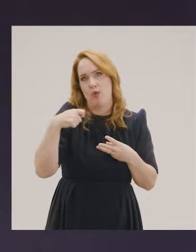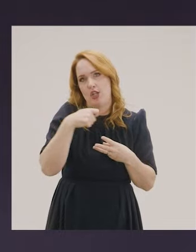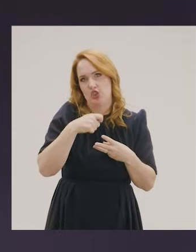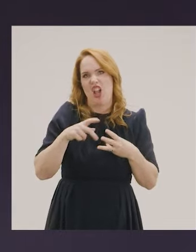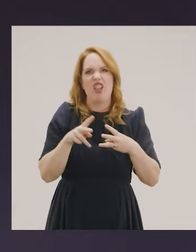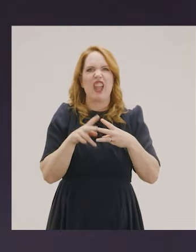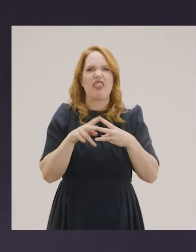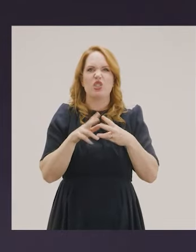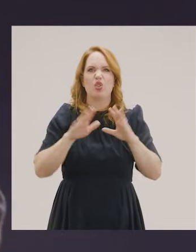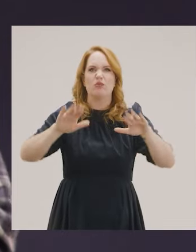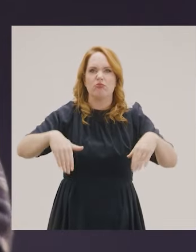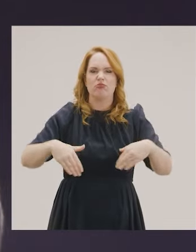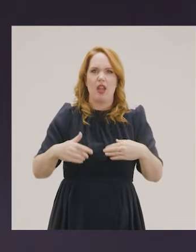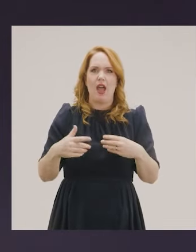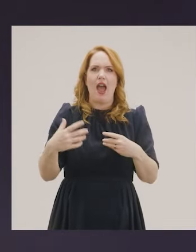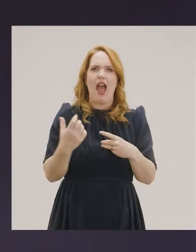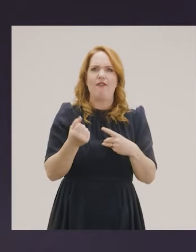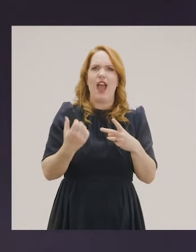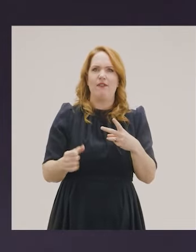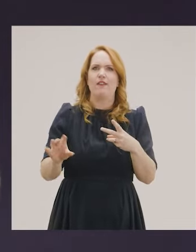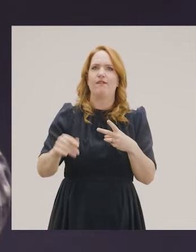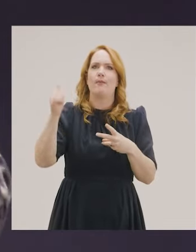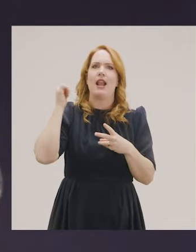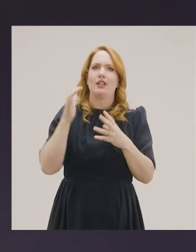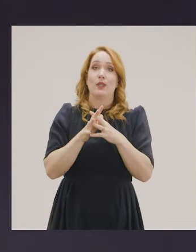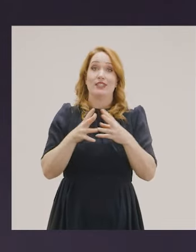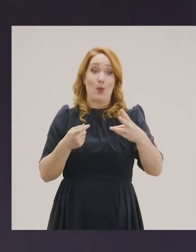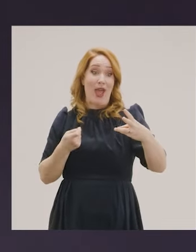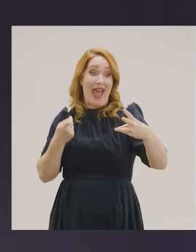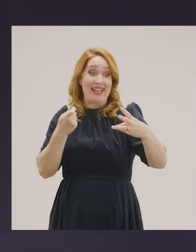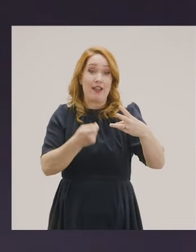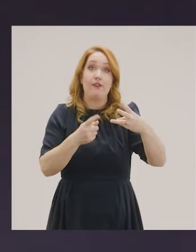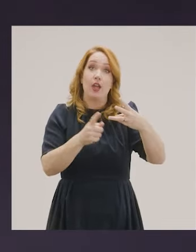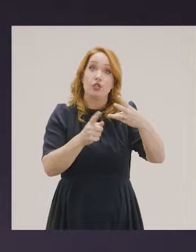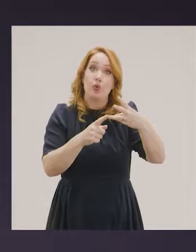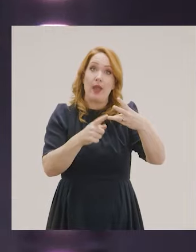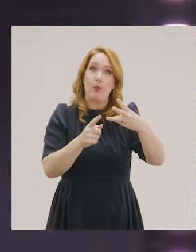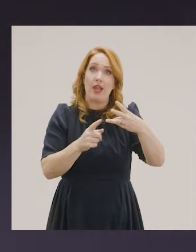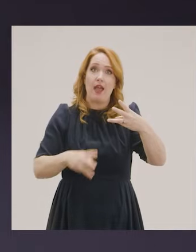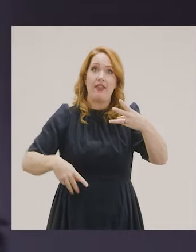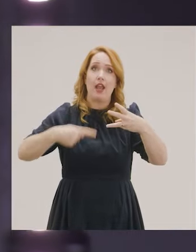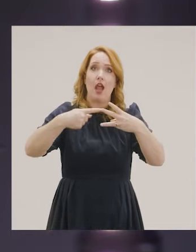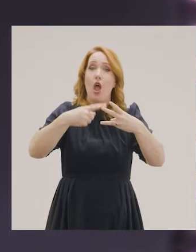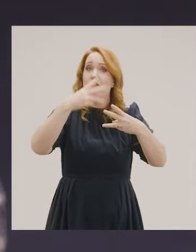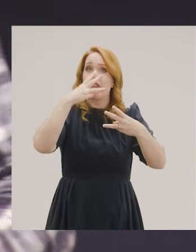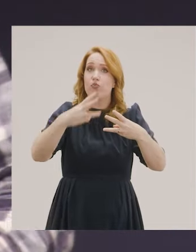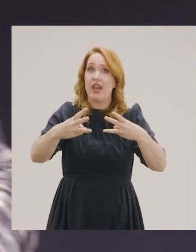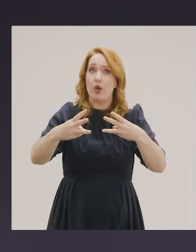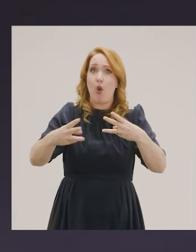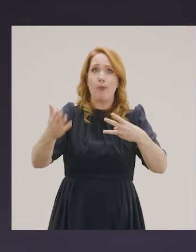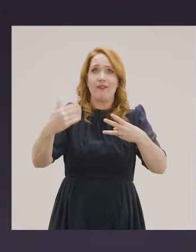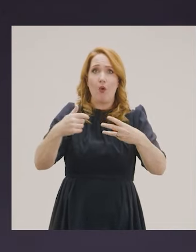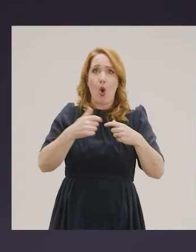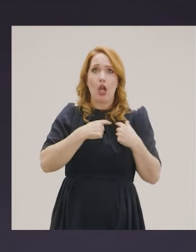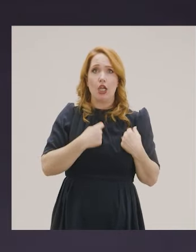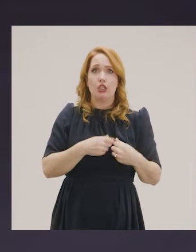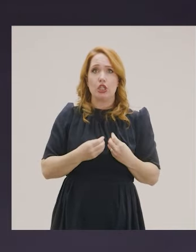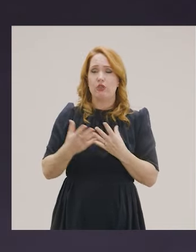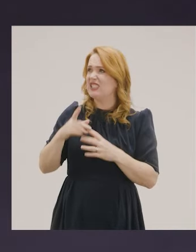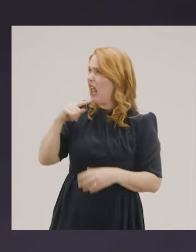one a toothbrush as well. And I thought the other two won't mind because they had one last week. So I gave one to this one and the three-year-old who'd been so generous